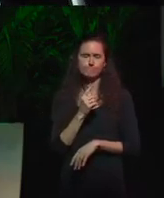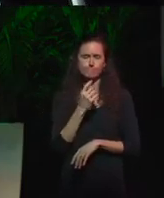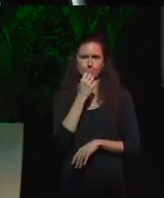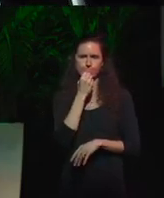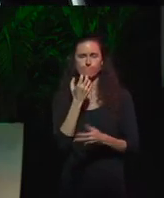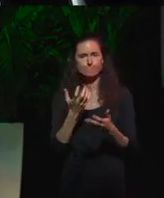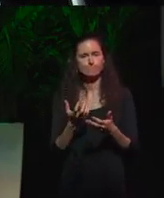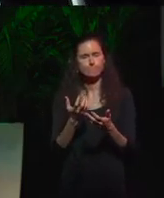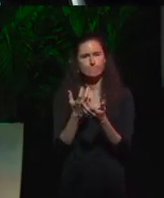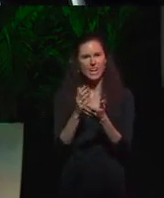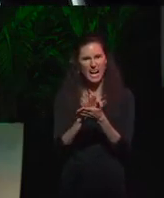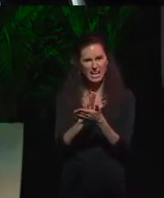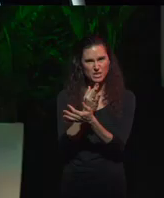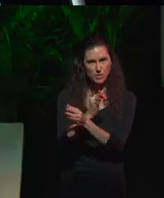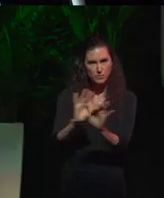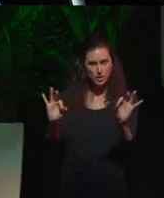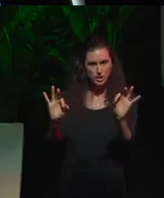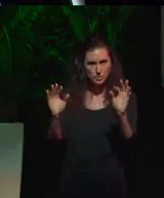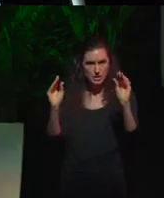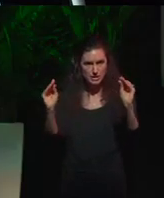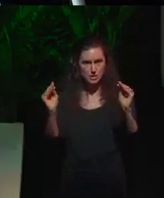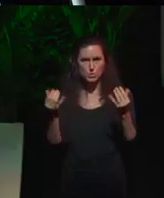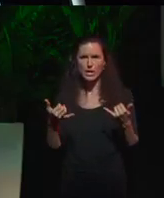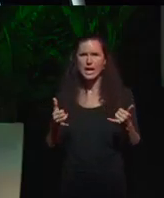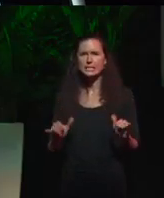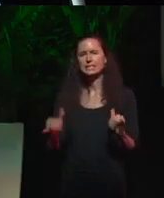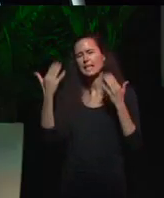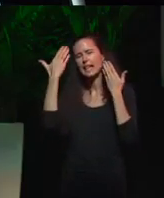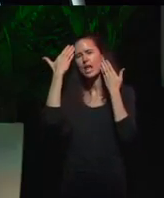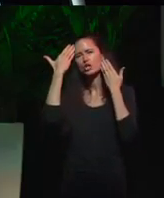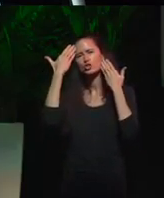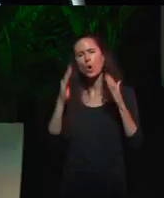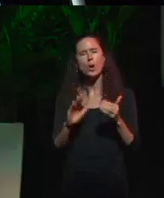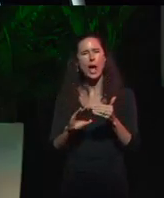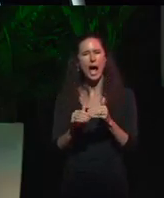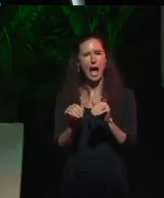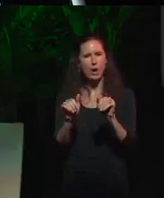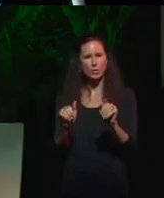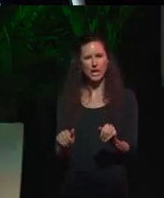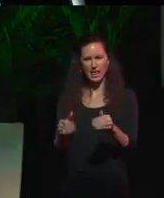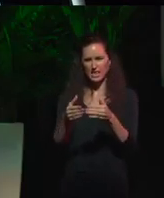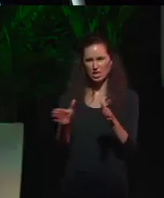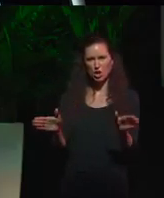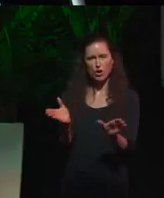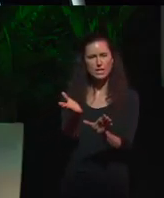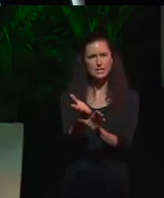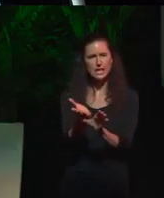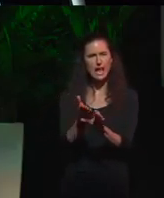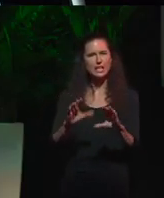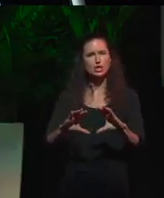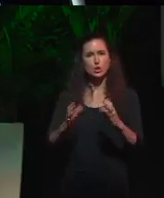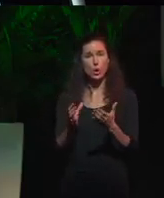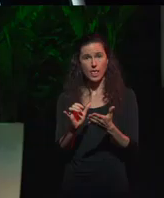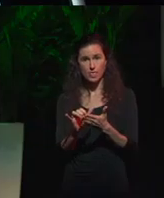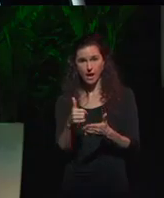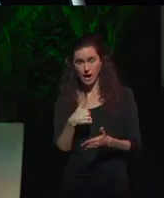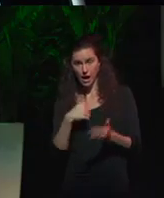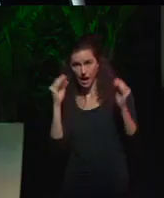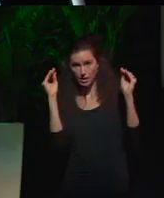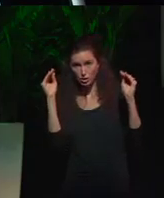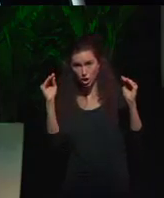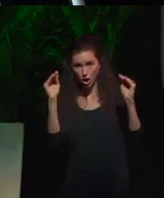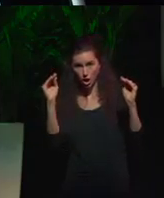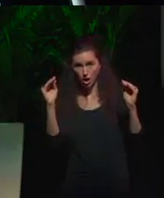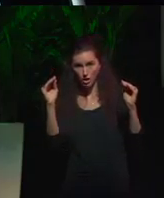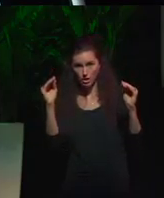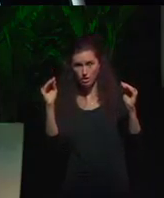teaching. But what I didn't know and still don't know was how did the general psychology courses that I taught,